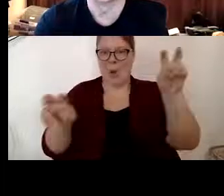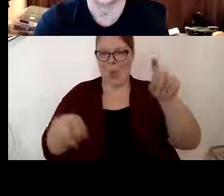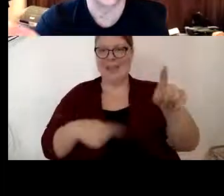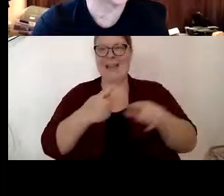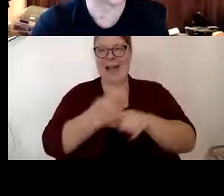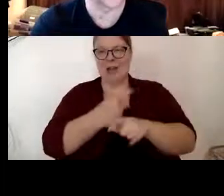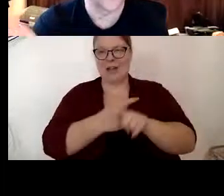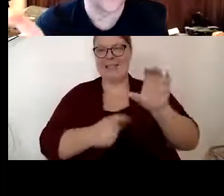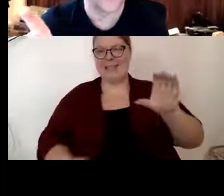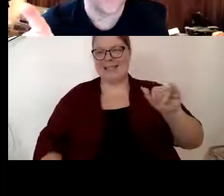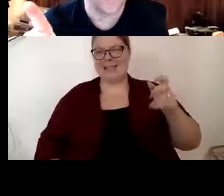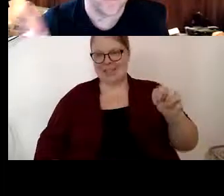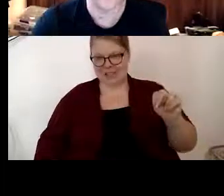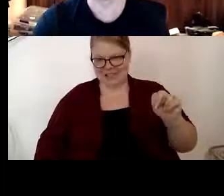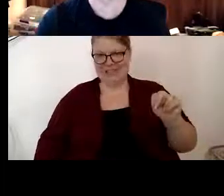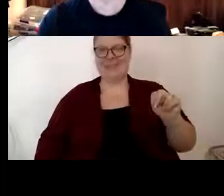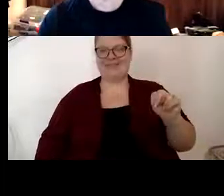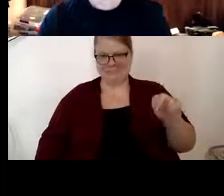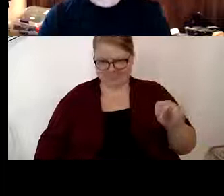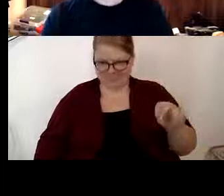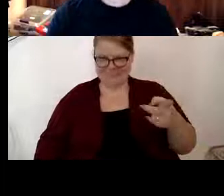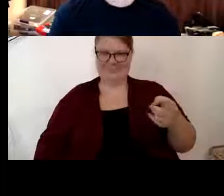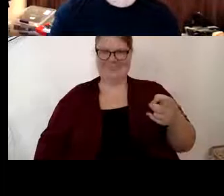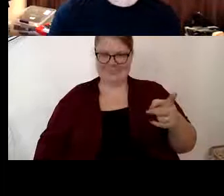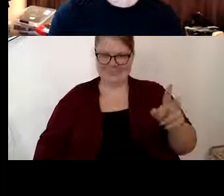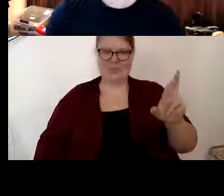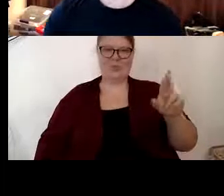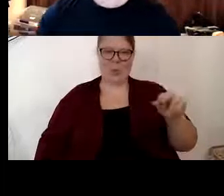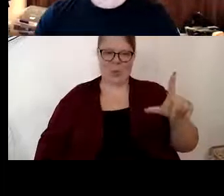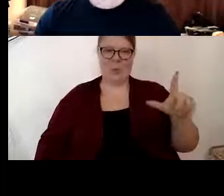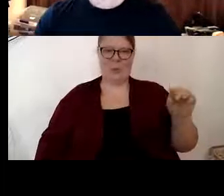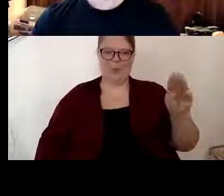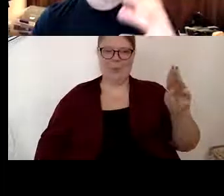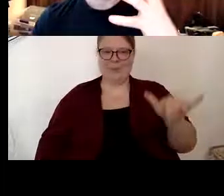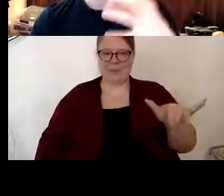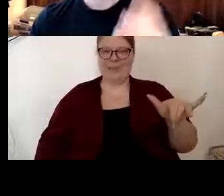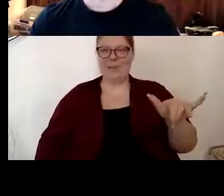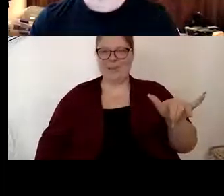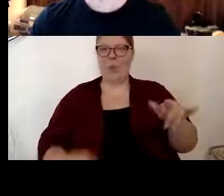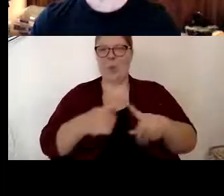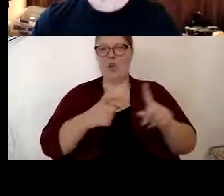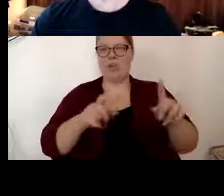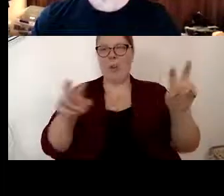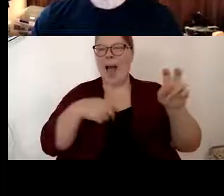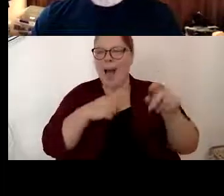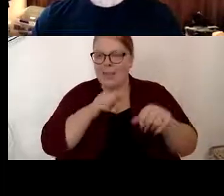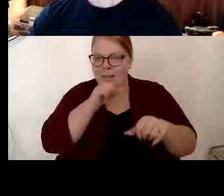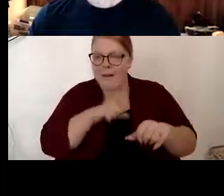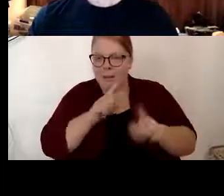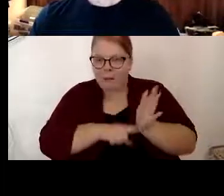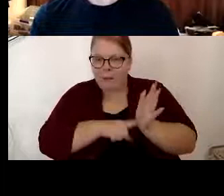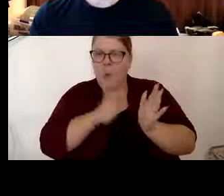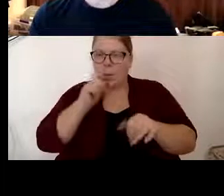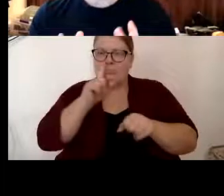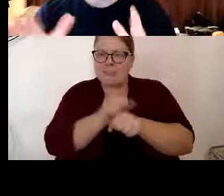citation for the individual who made this quote, where this quote is origin. I love kind of digging down on those sorts of things. But anyway,